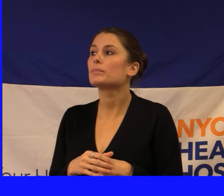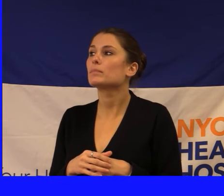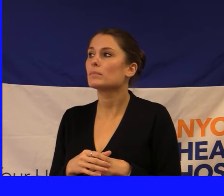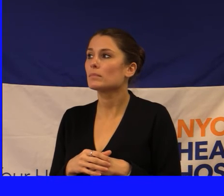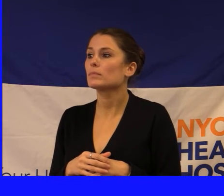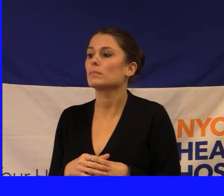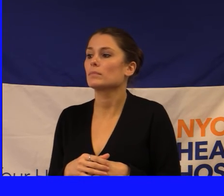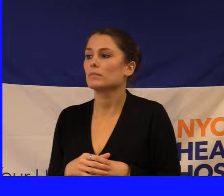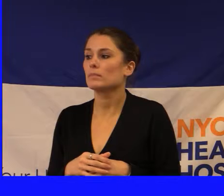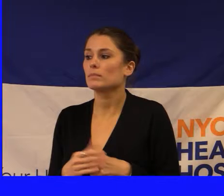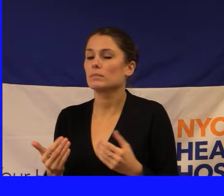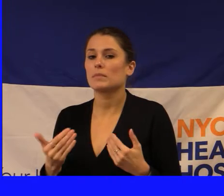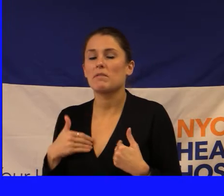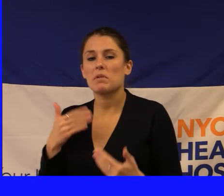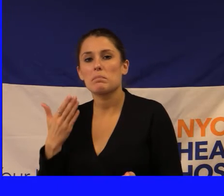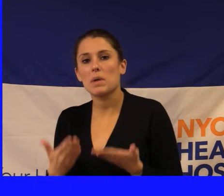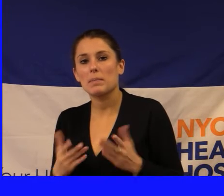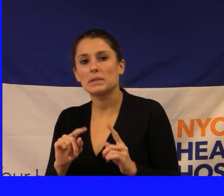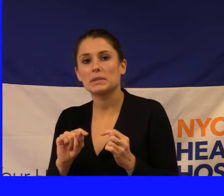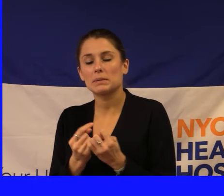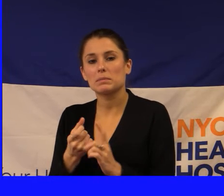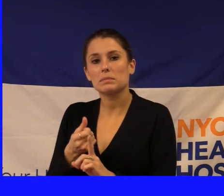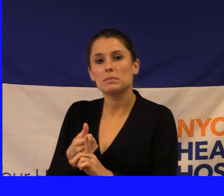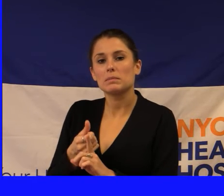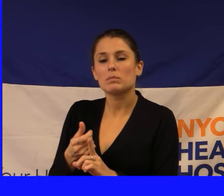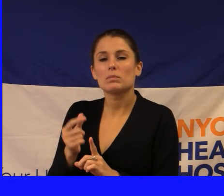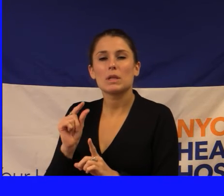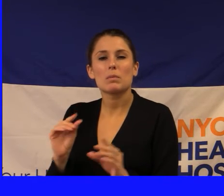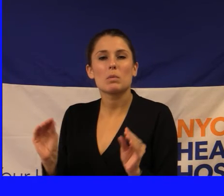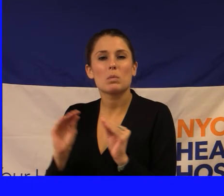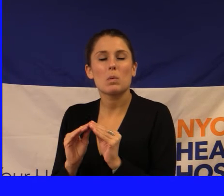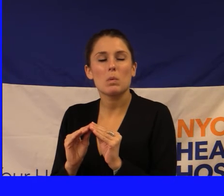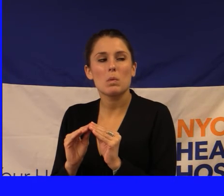maybe, a team that is a little bit more,